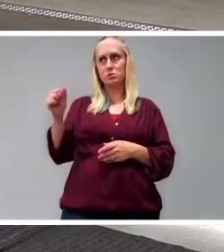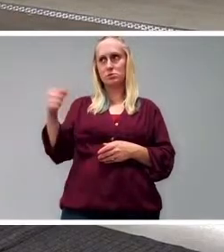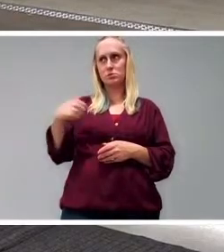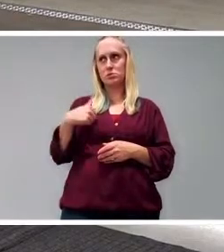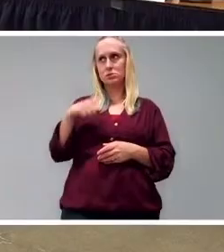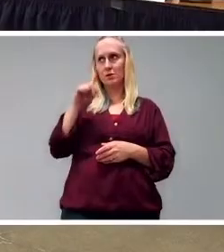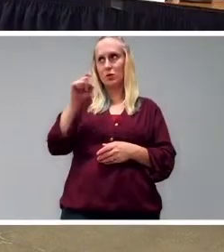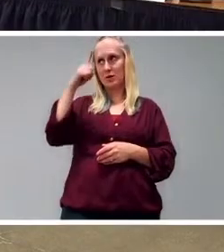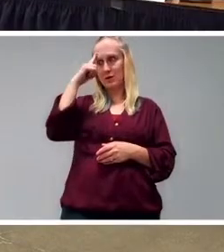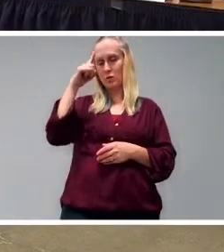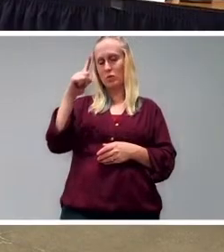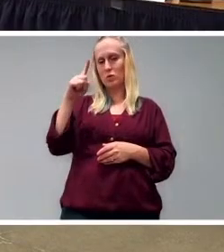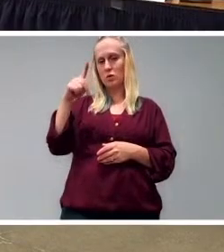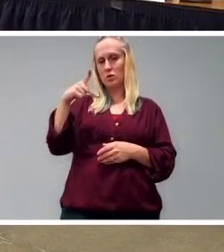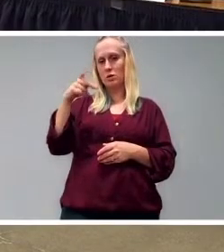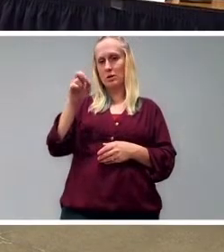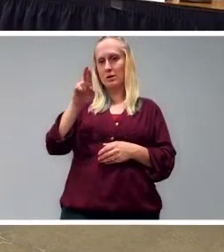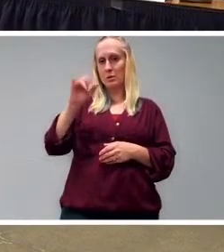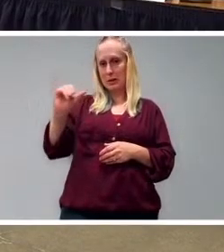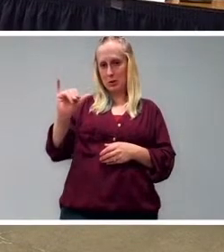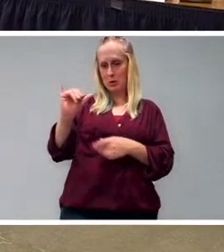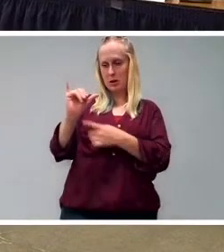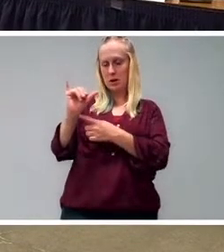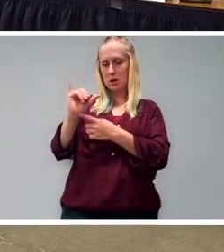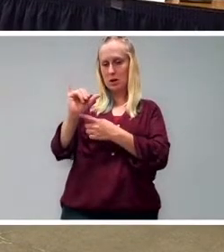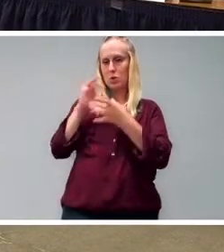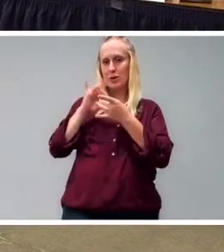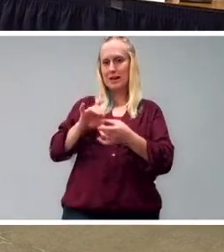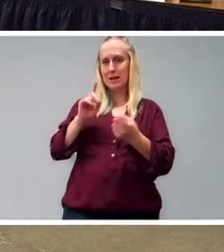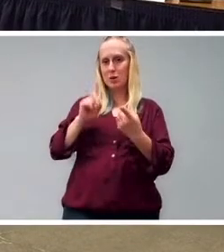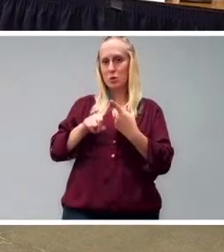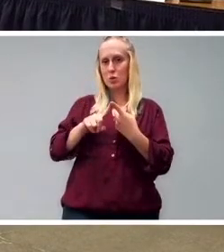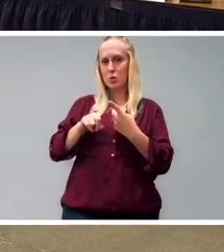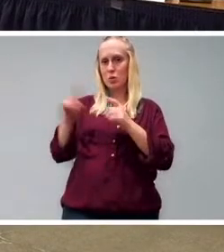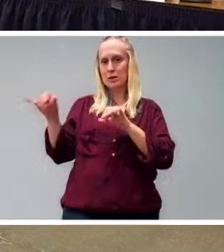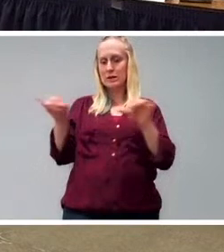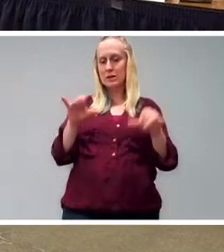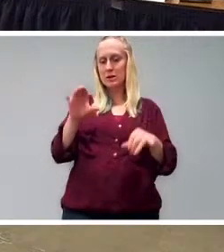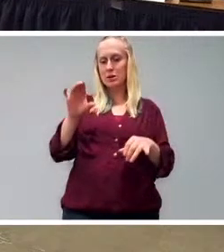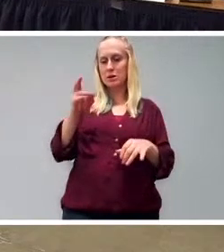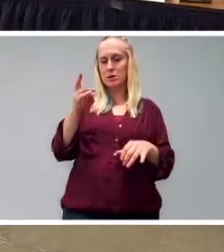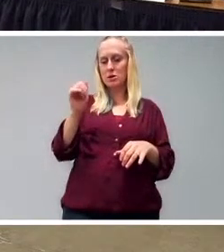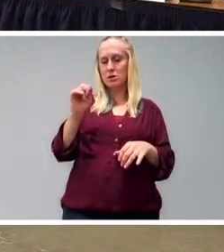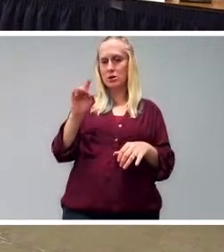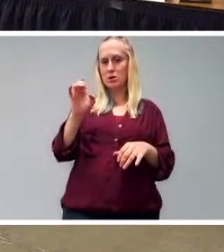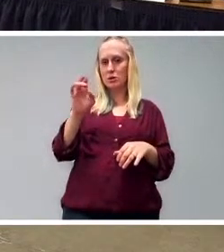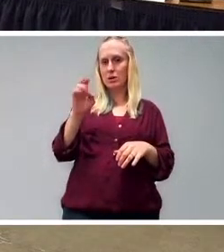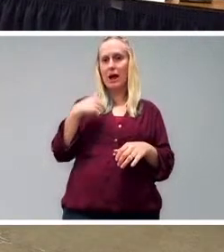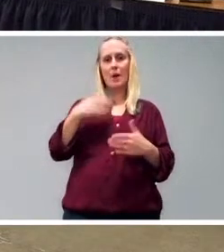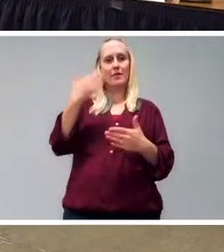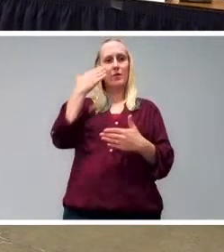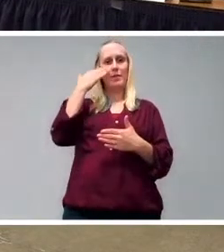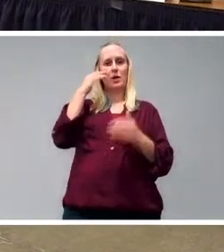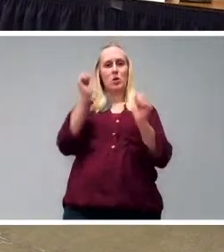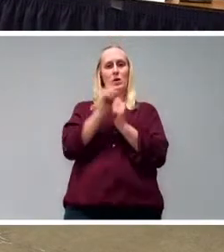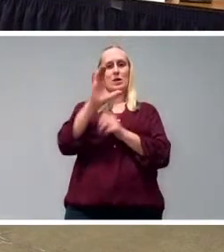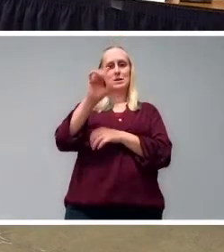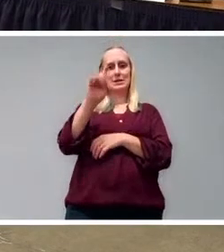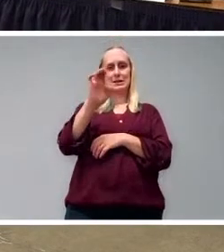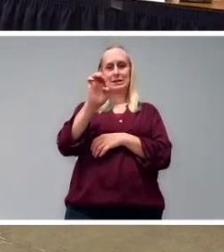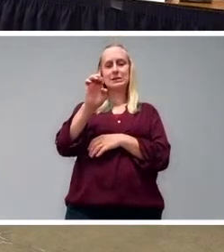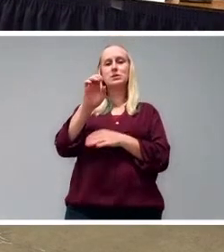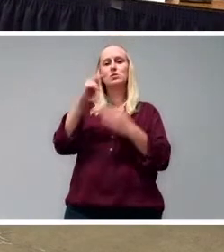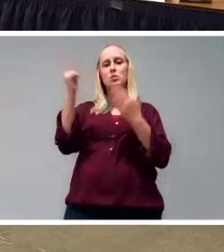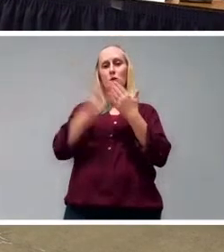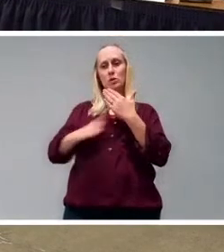superintendent, and it kind of goes along with what Dr. Chandagiri was saying, and I'm really familiar with the CTE programs mm-hmm. across the district. Mm-hmm. Has the